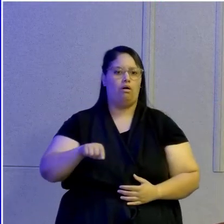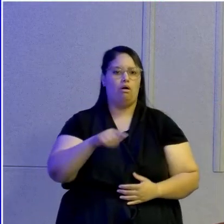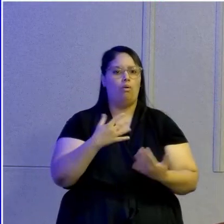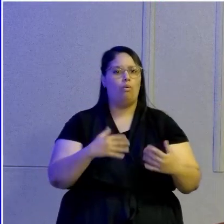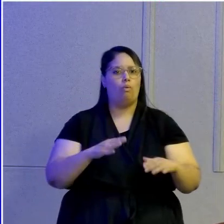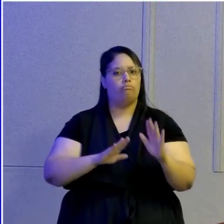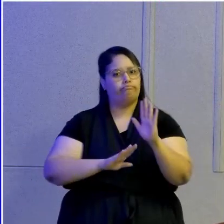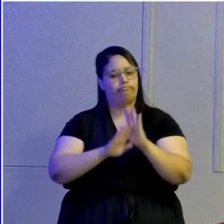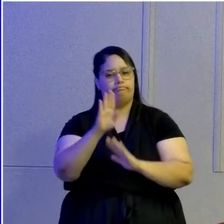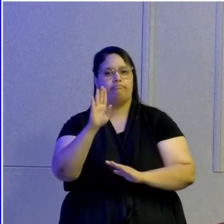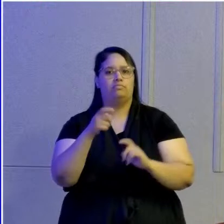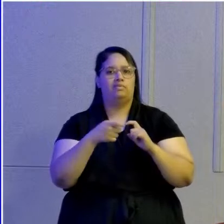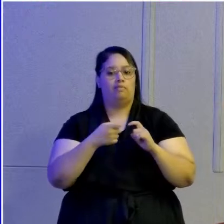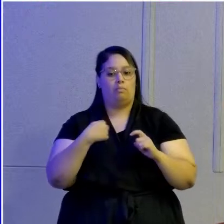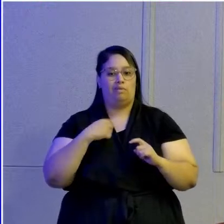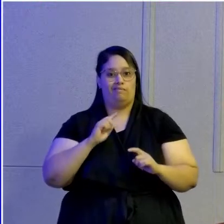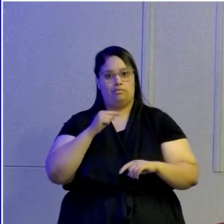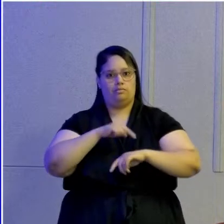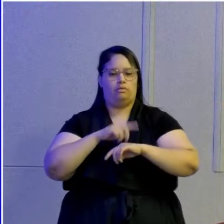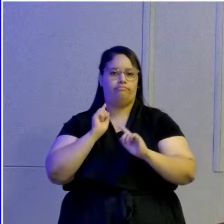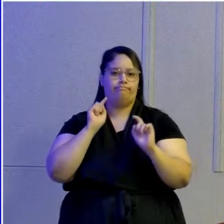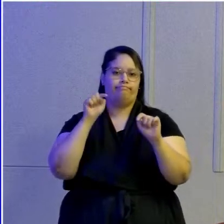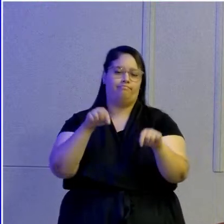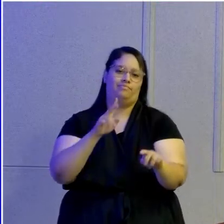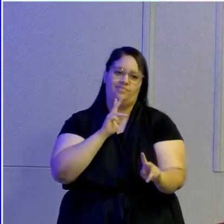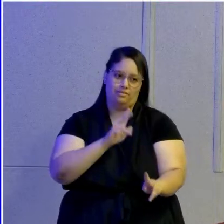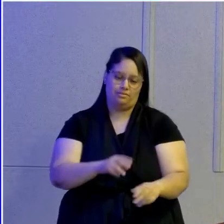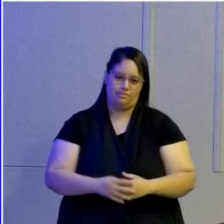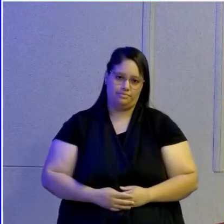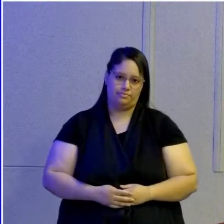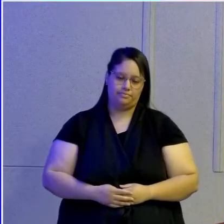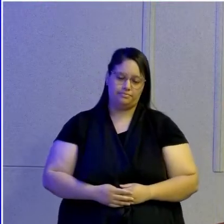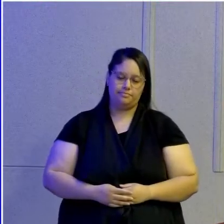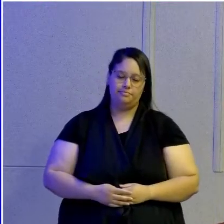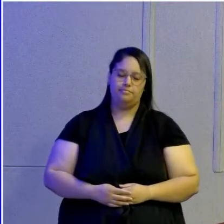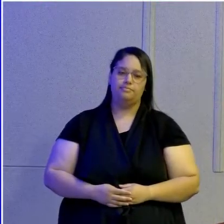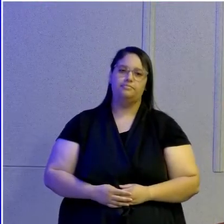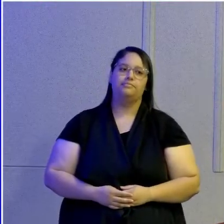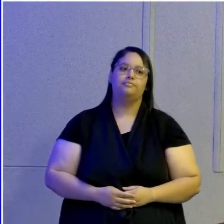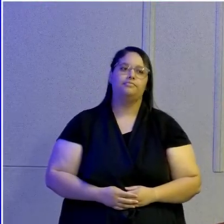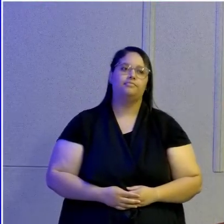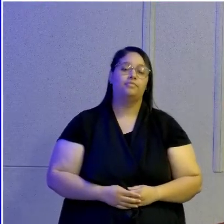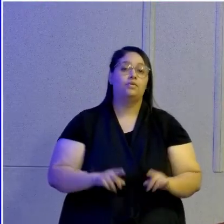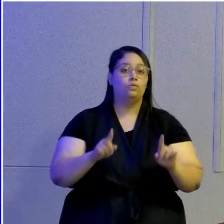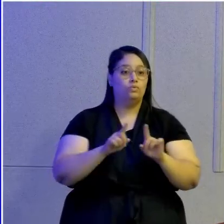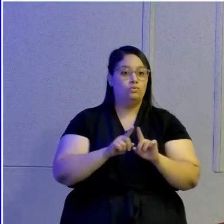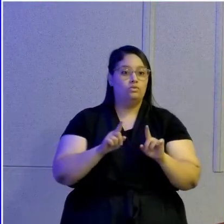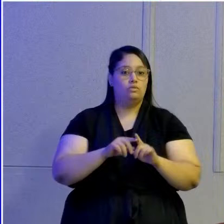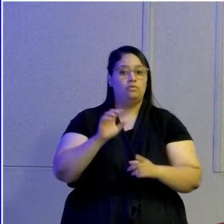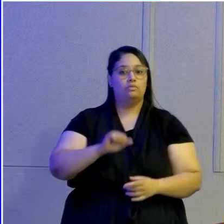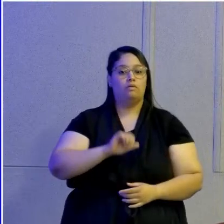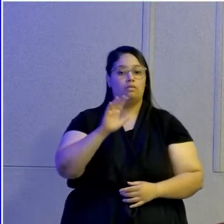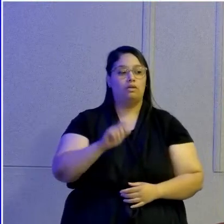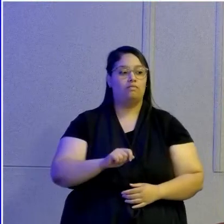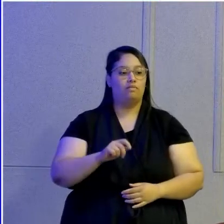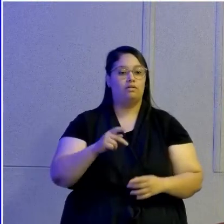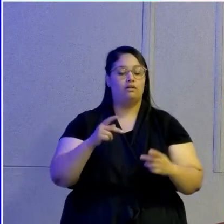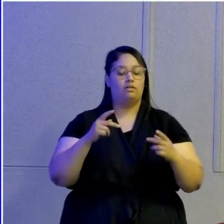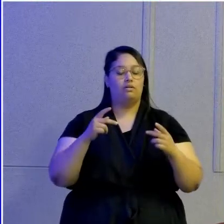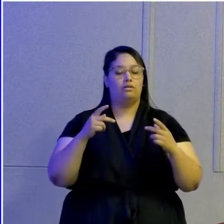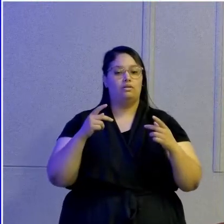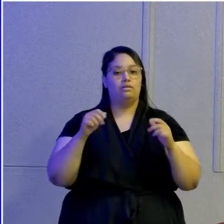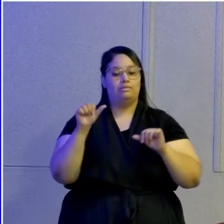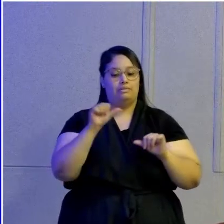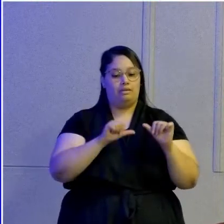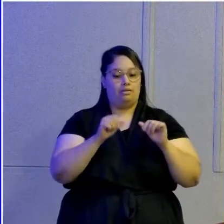made since my first visit. I would also congratulate South African physicists on the